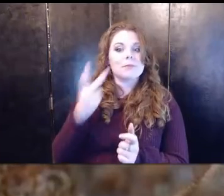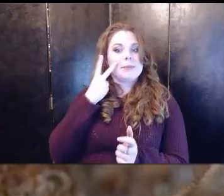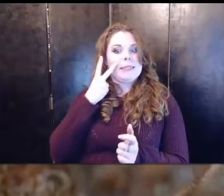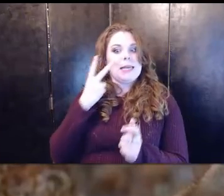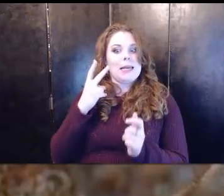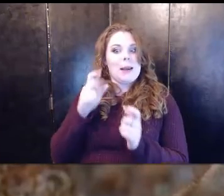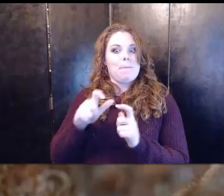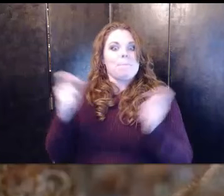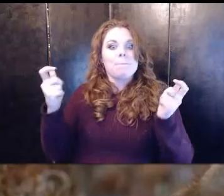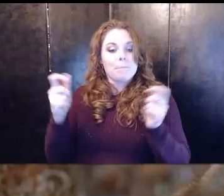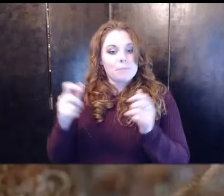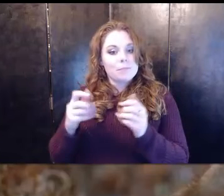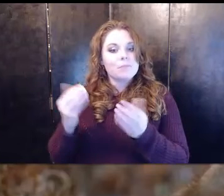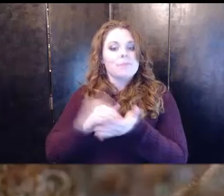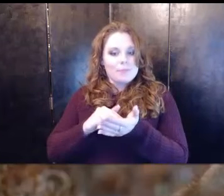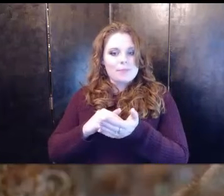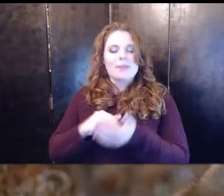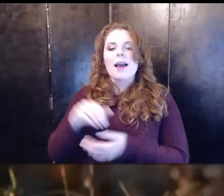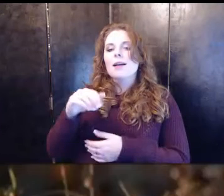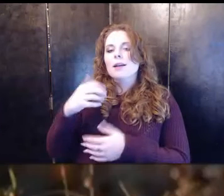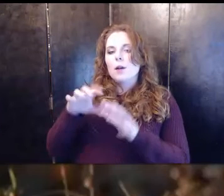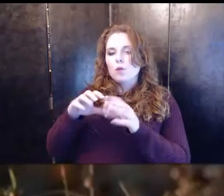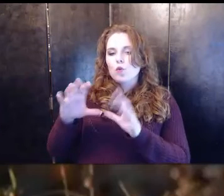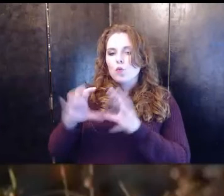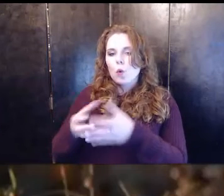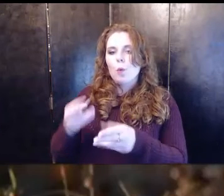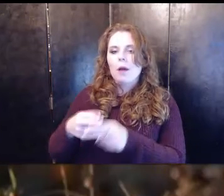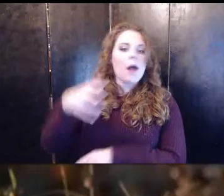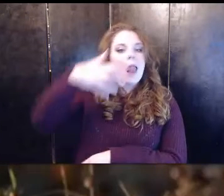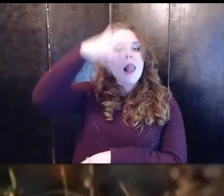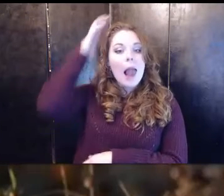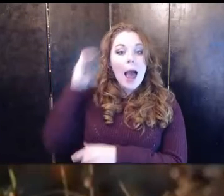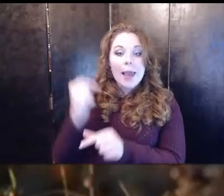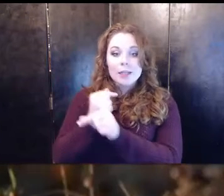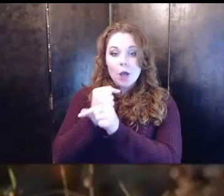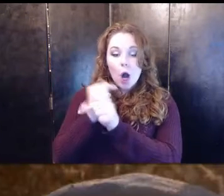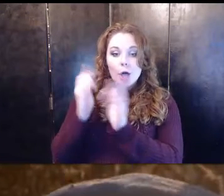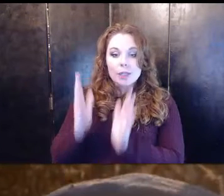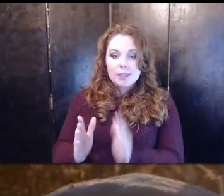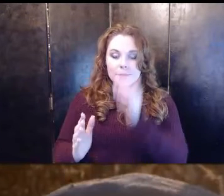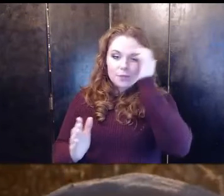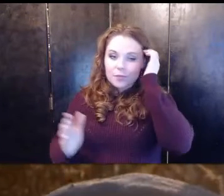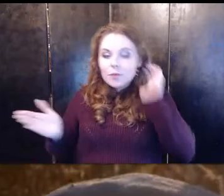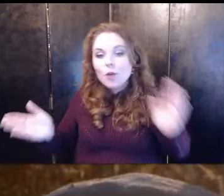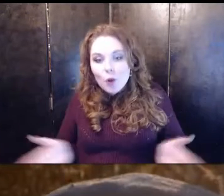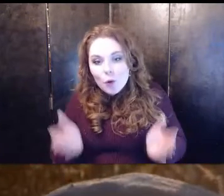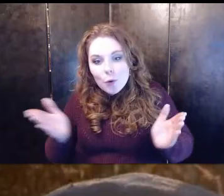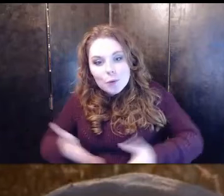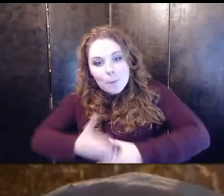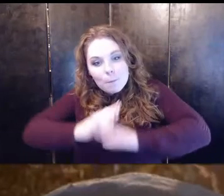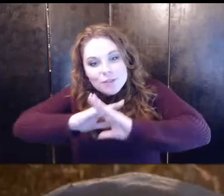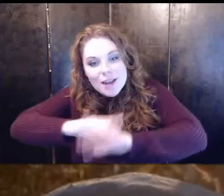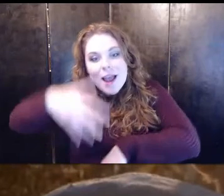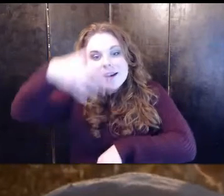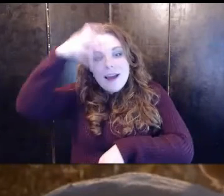program called the Lion Guardians is trying to help the cause. They're encouraging local hunters to track, monitor, and protect the